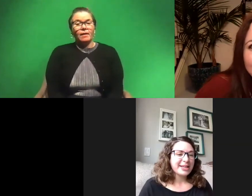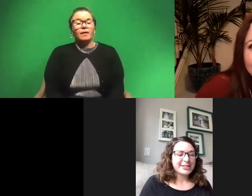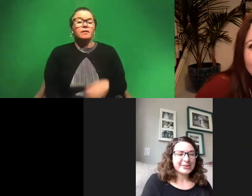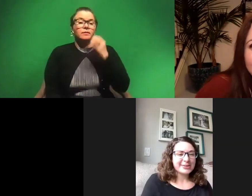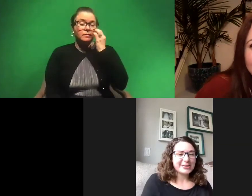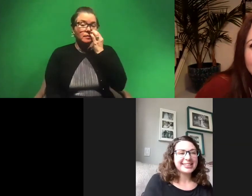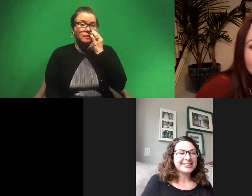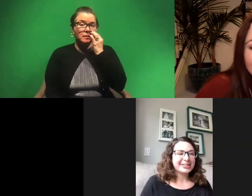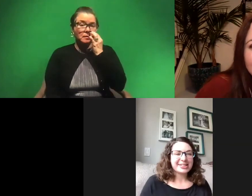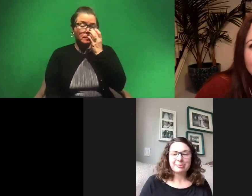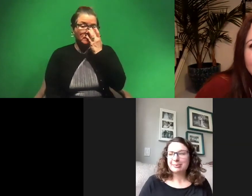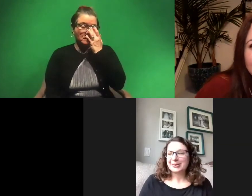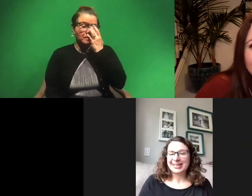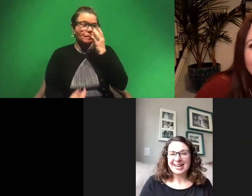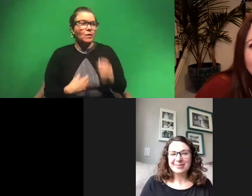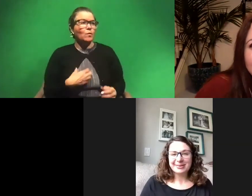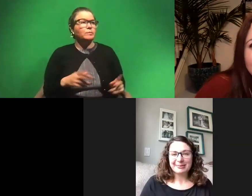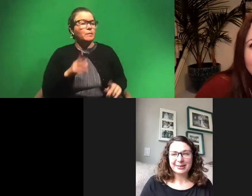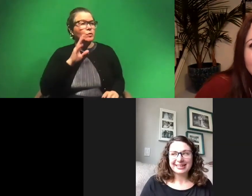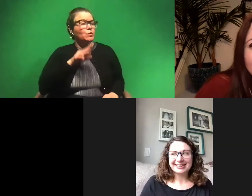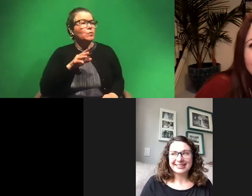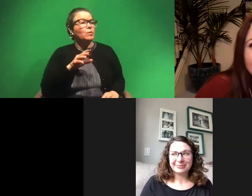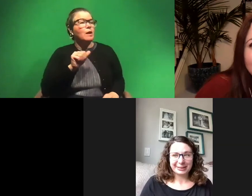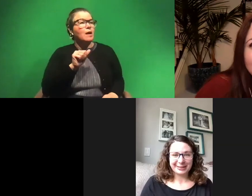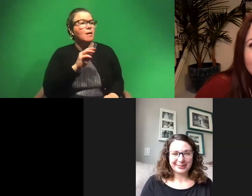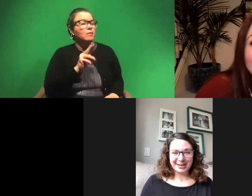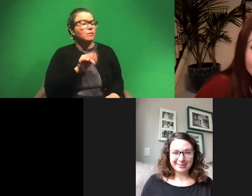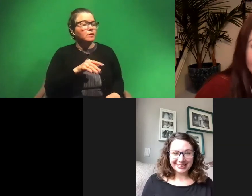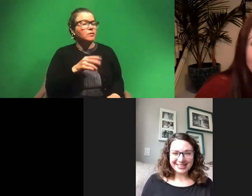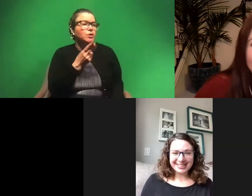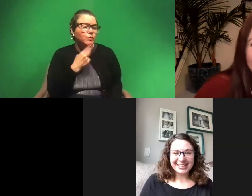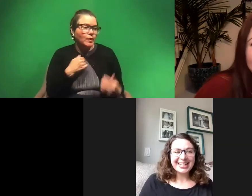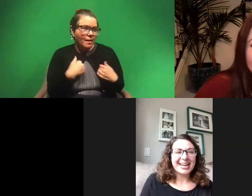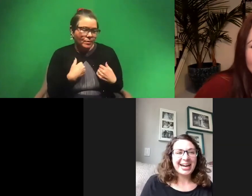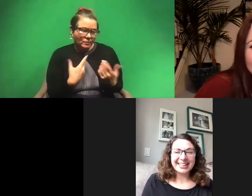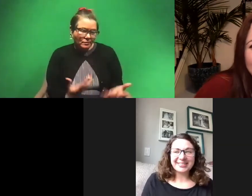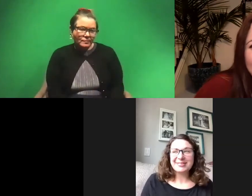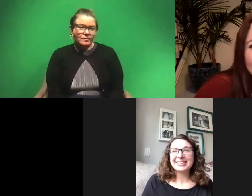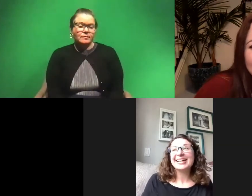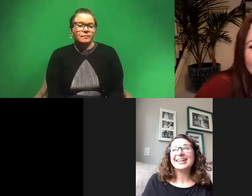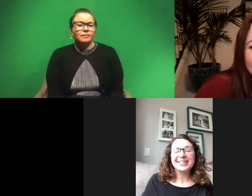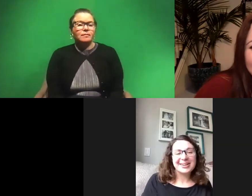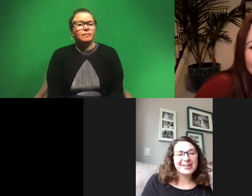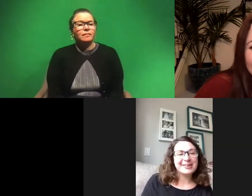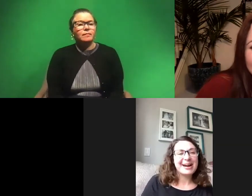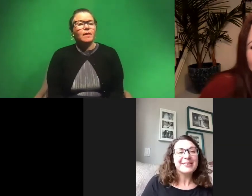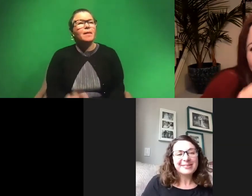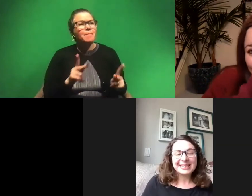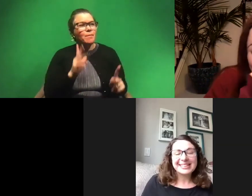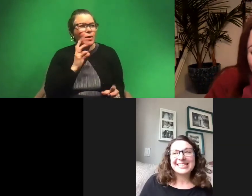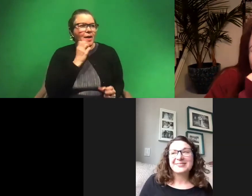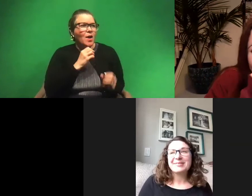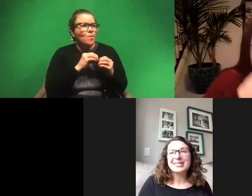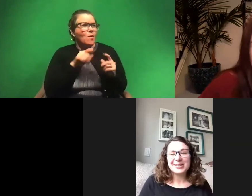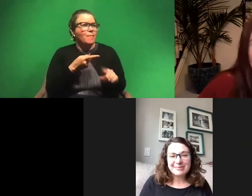So I wish that people knew that abalone were really cute animals. I think people would care a lot more about them because